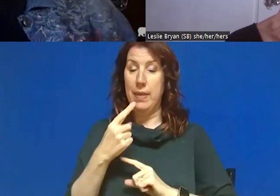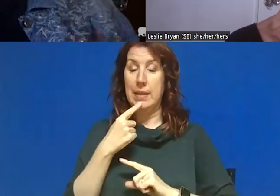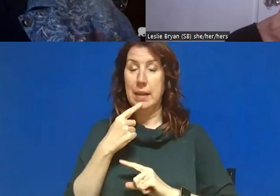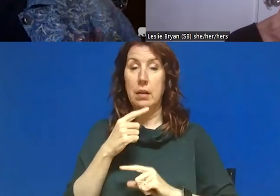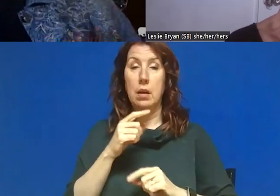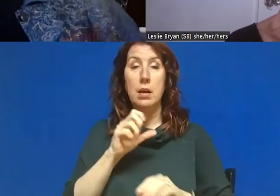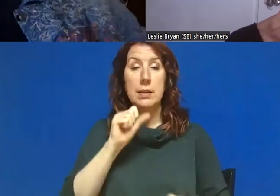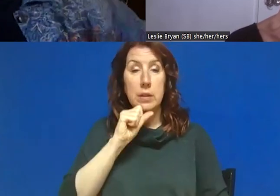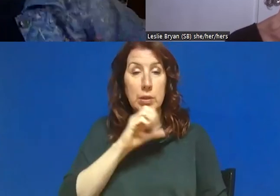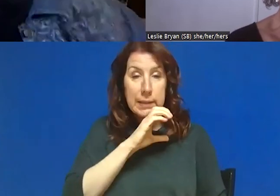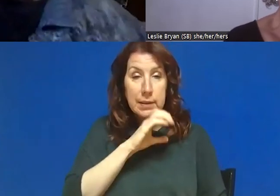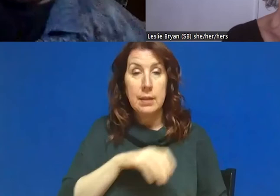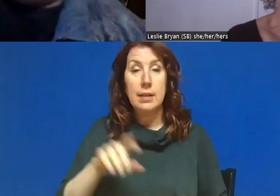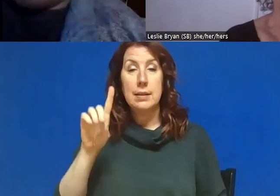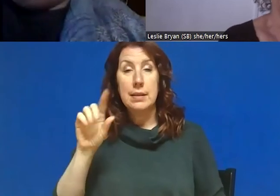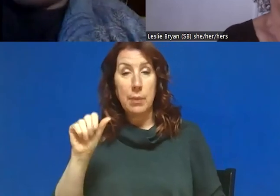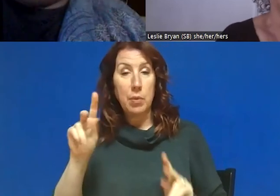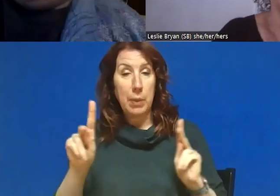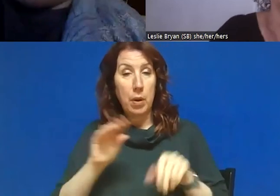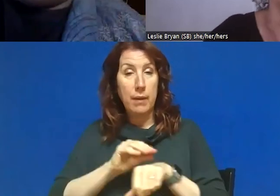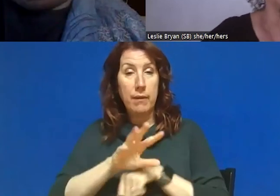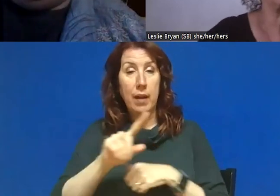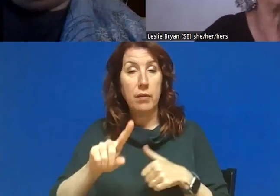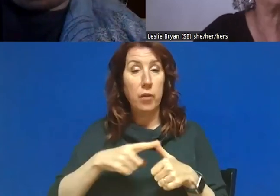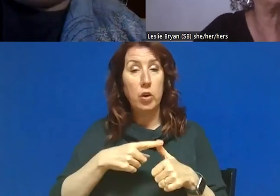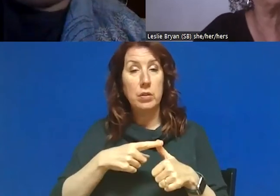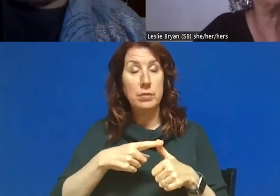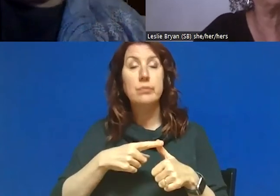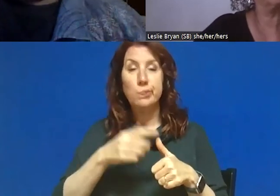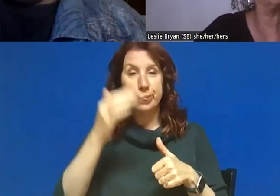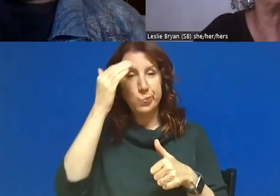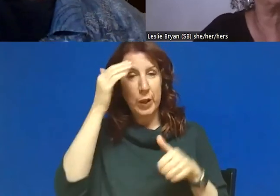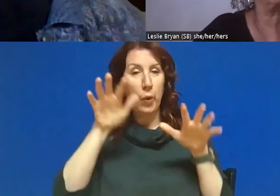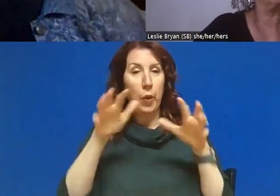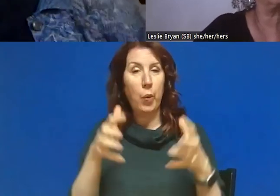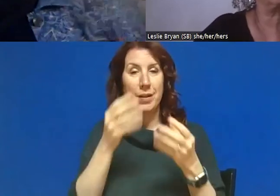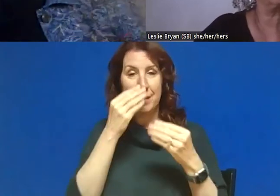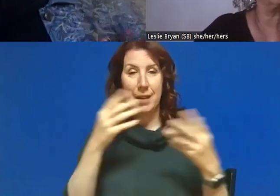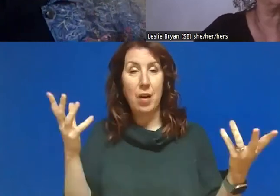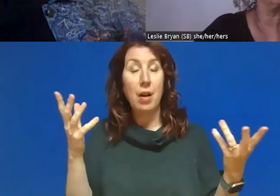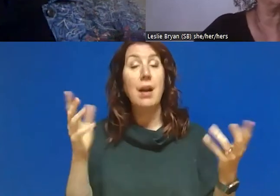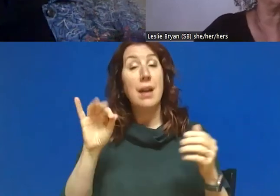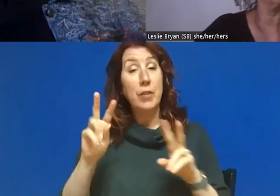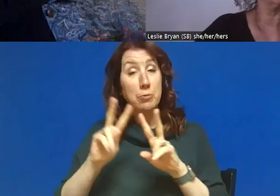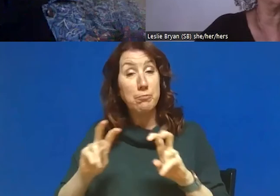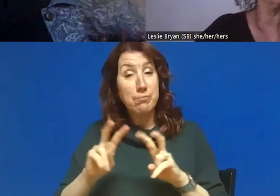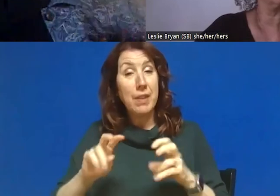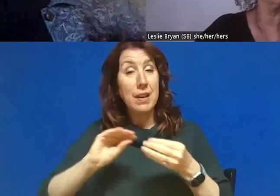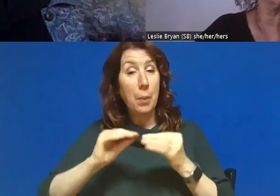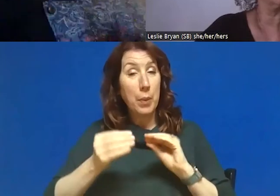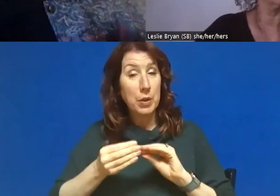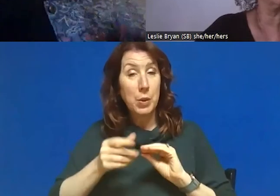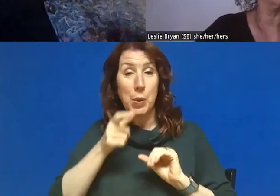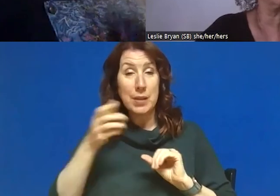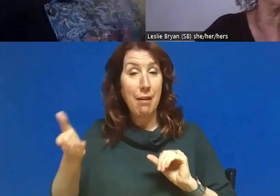care. Mm-hmm. And when you look back at those statistics of who's actually disabled and who has the highest rates of